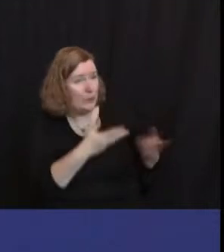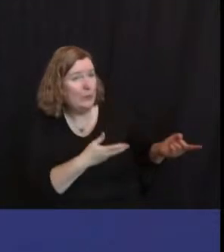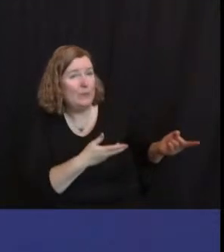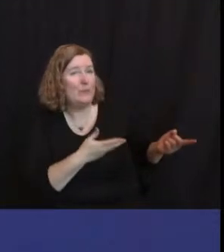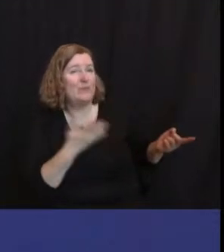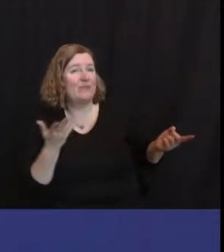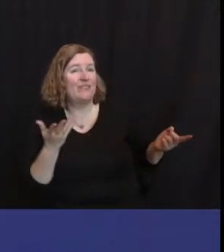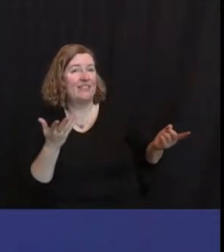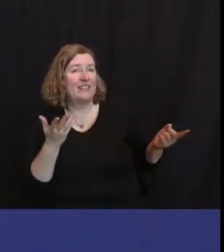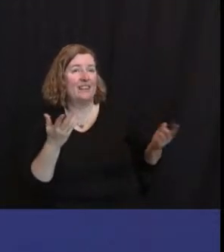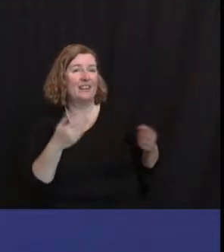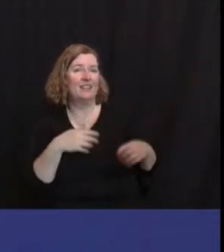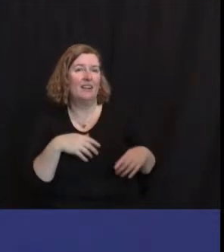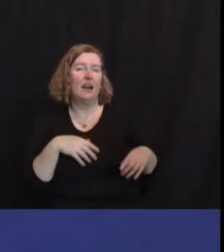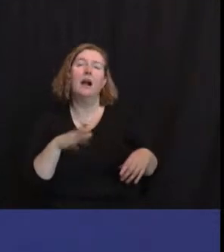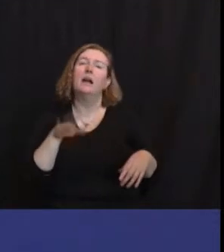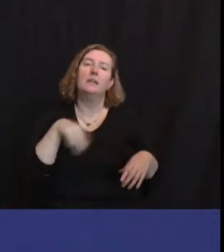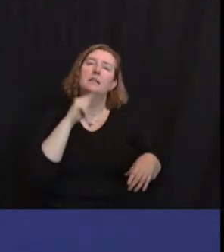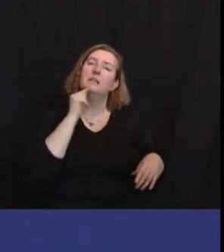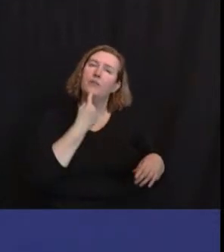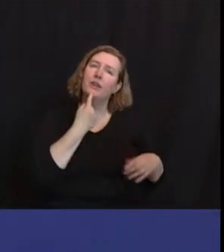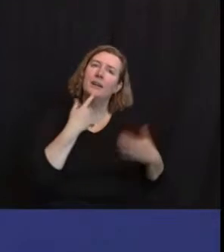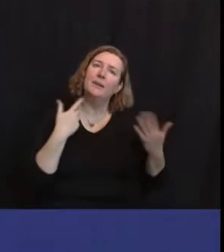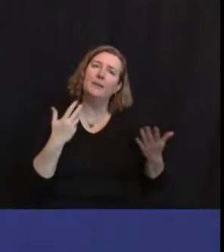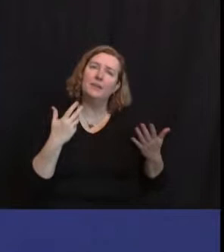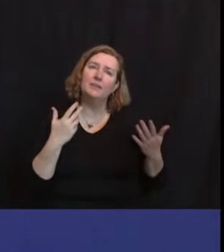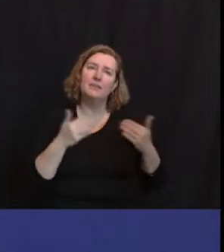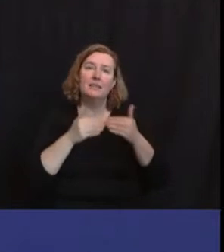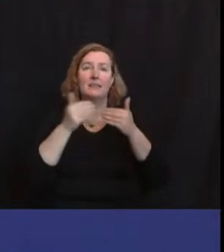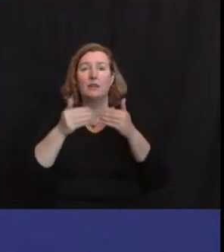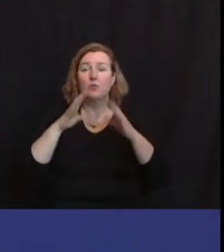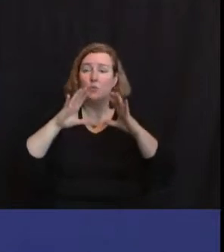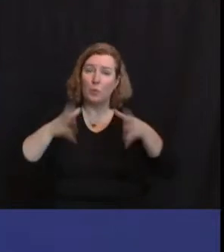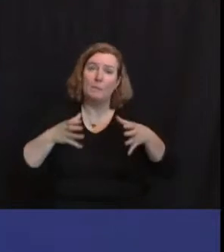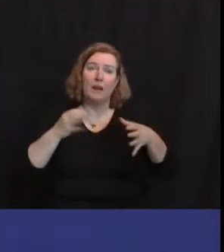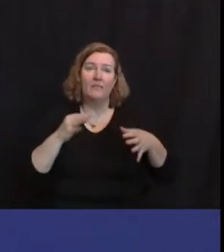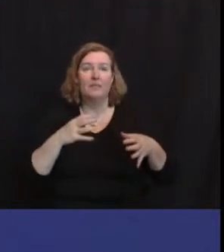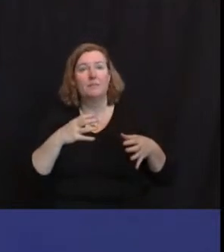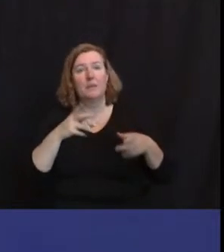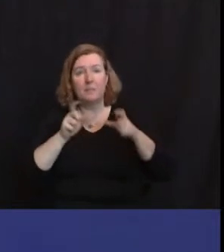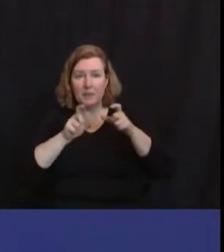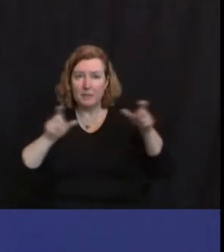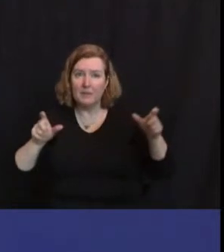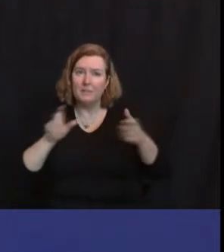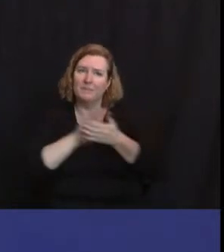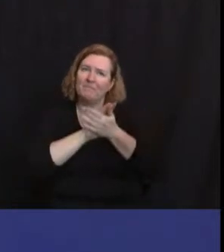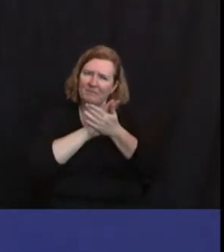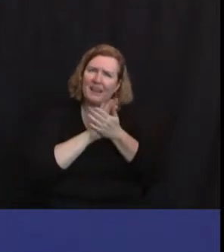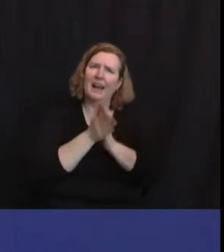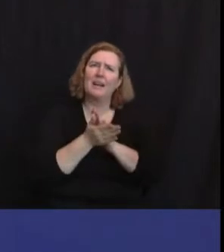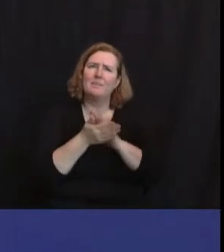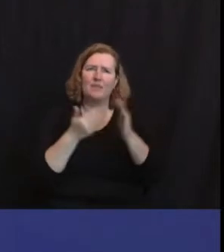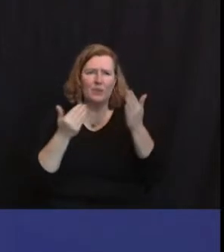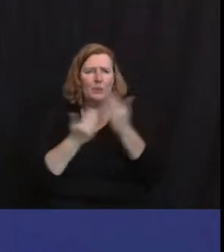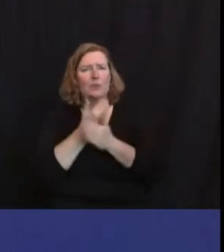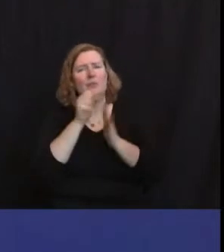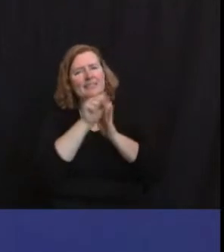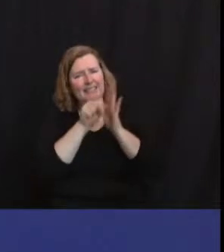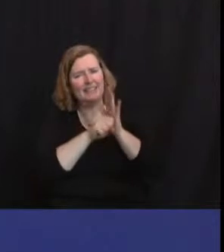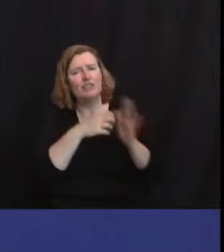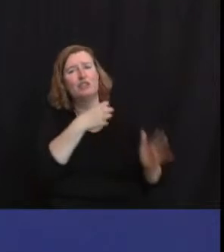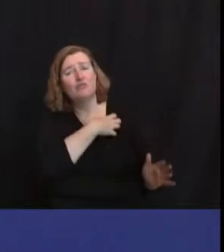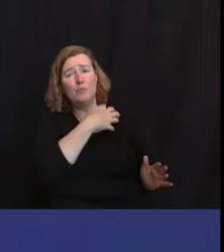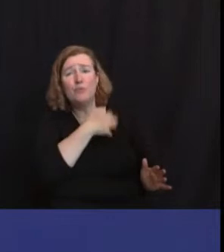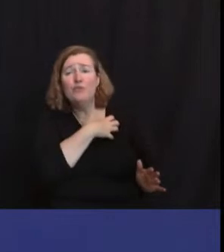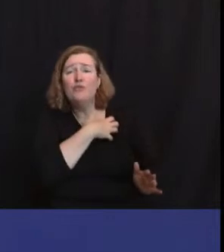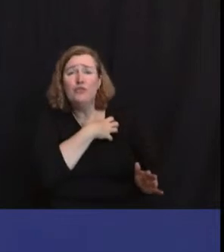all seriousness, get the next generation to choose to become a New Jersey State Trooper to fill the shoes that you